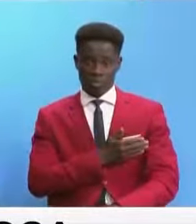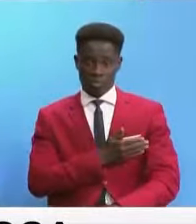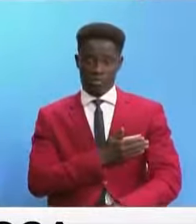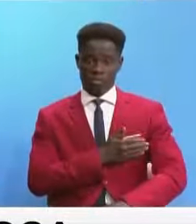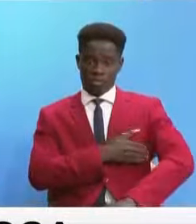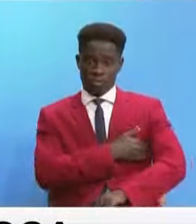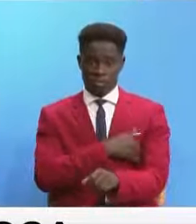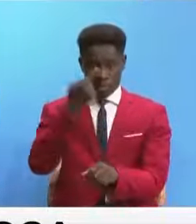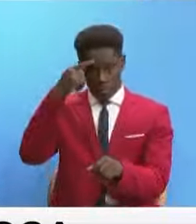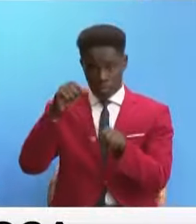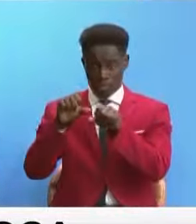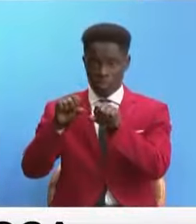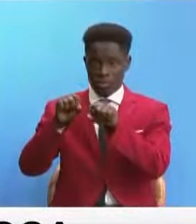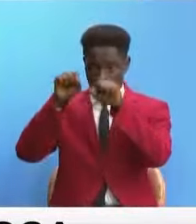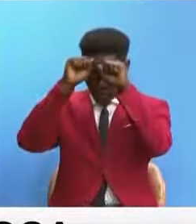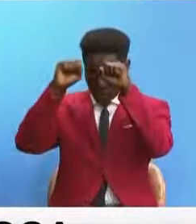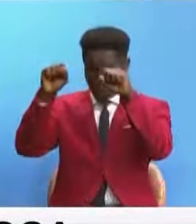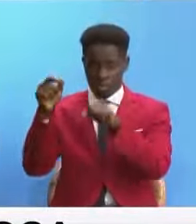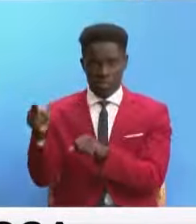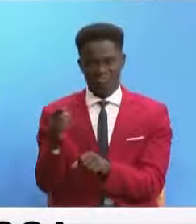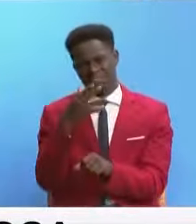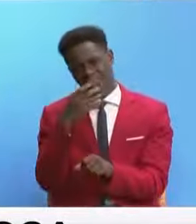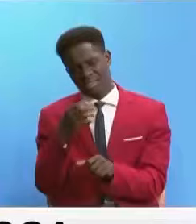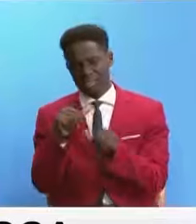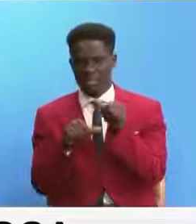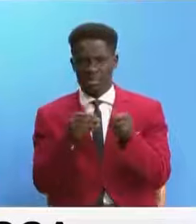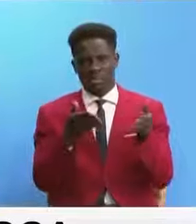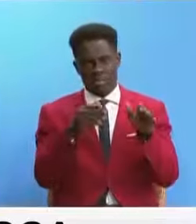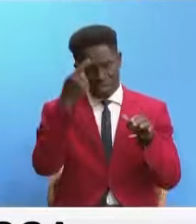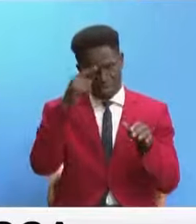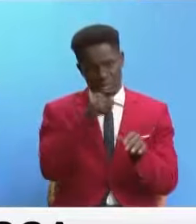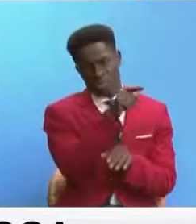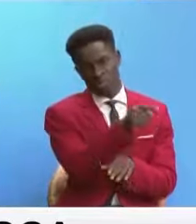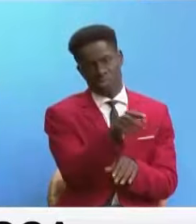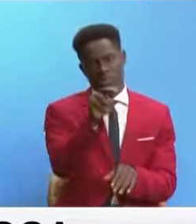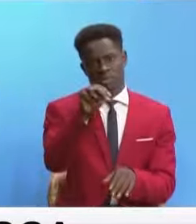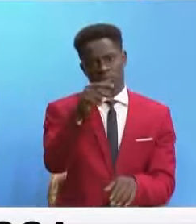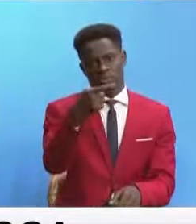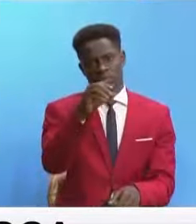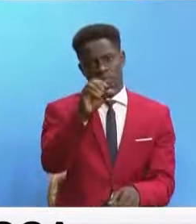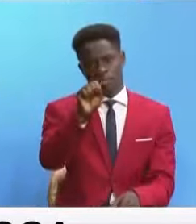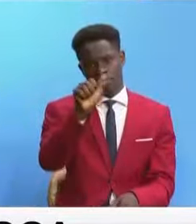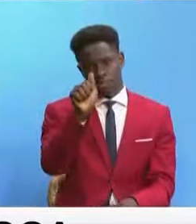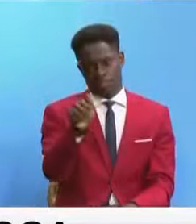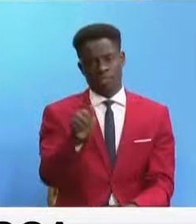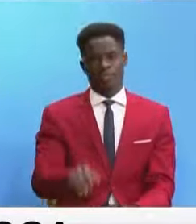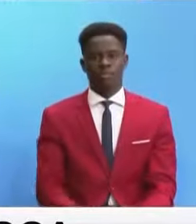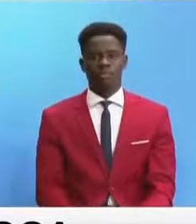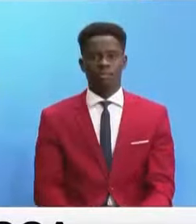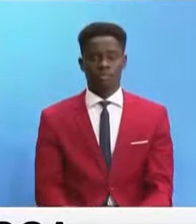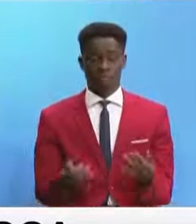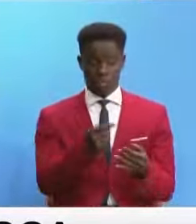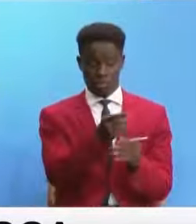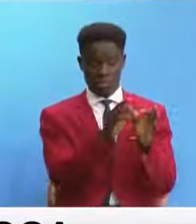Matthew Ngosa. And former Vice President Nevas Mumba has described the death of Mr. Ngosa as a great loss to